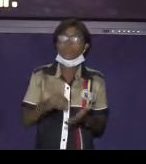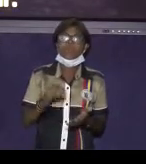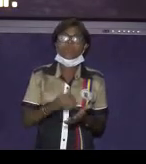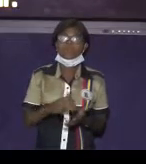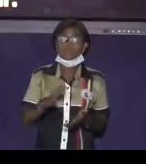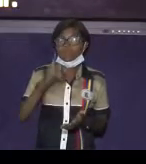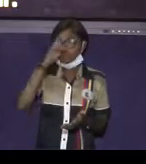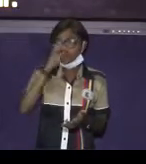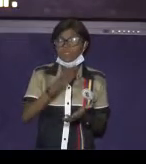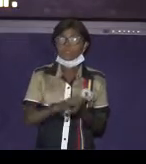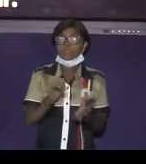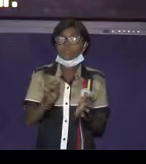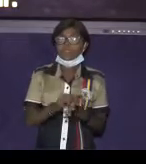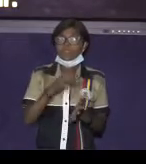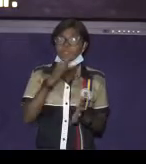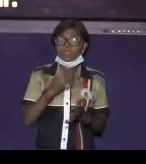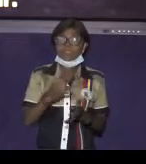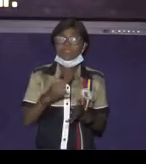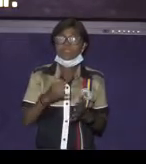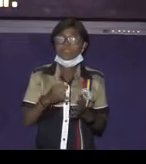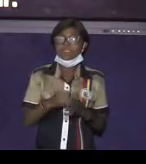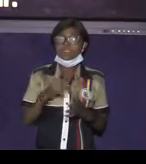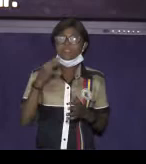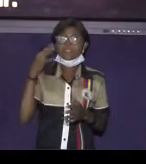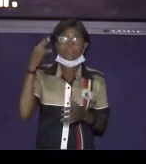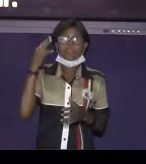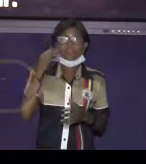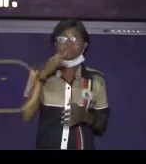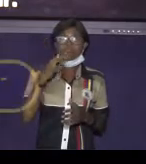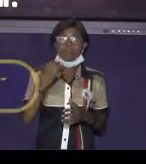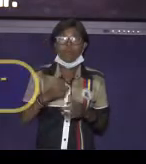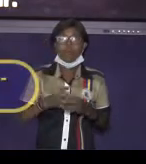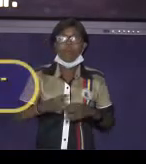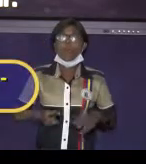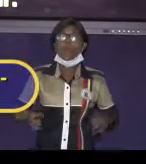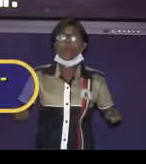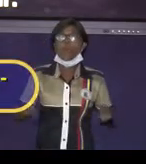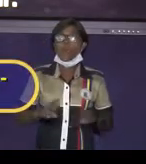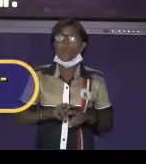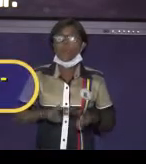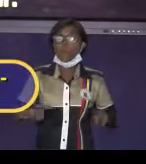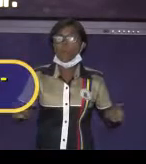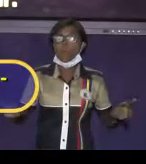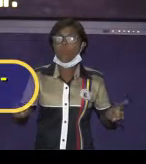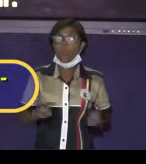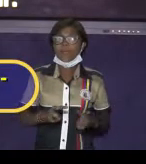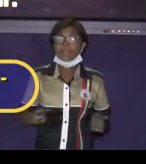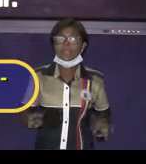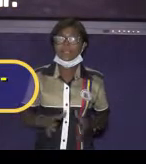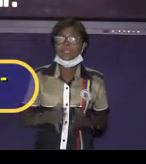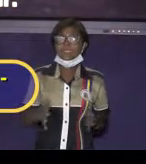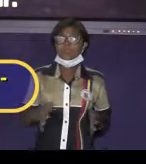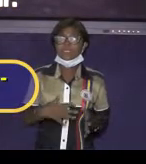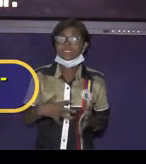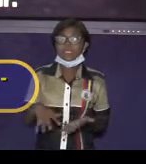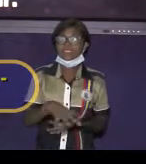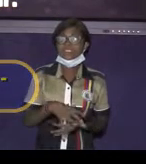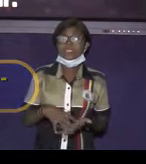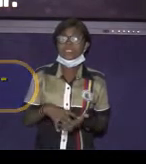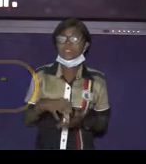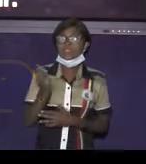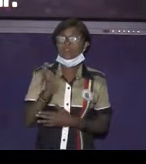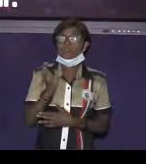spaced scattered trees. However, in many savannas, tree densities are higher and